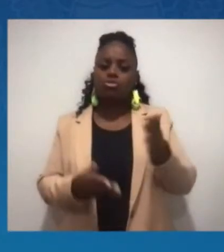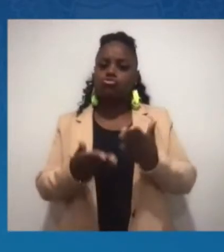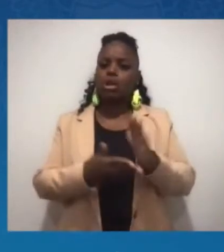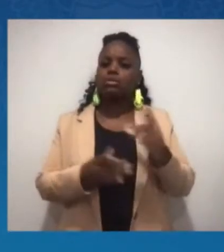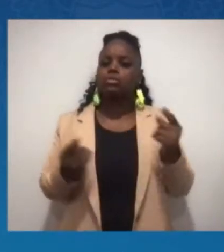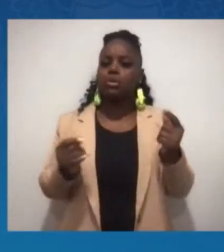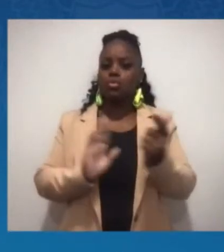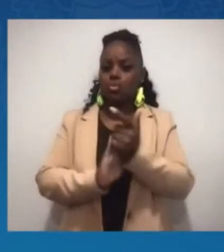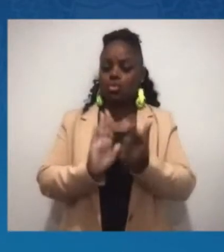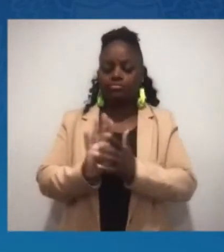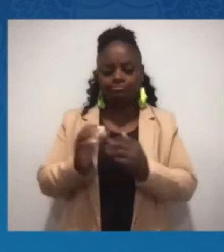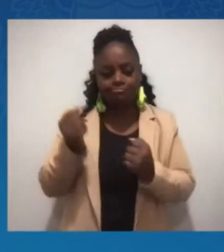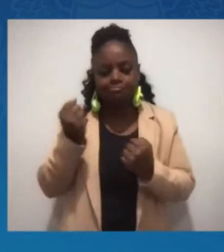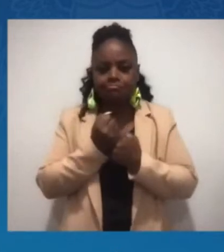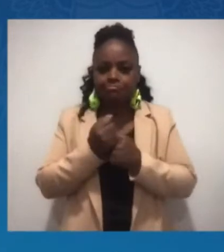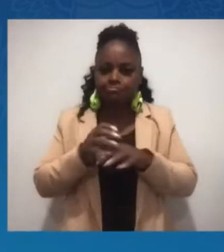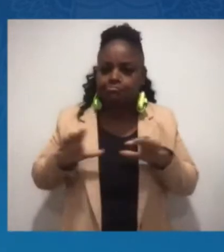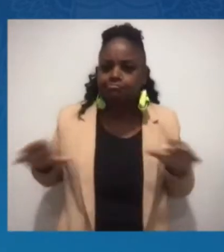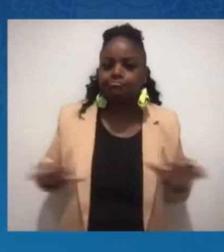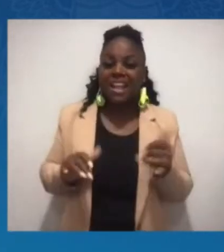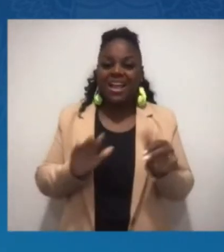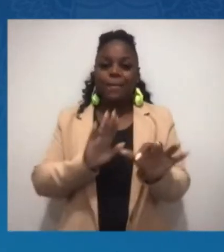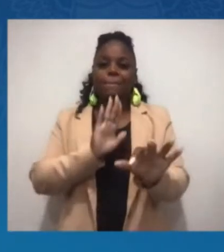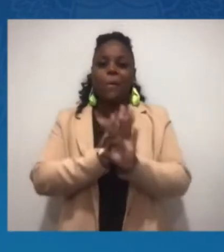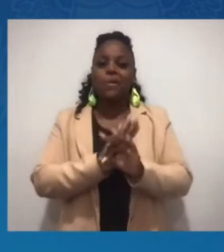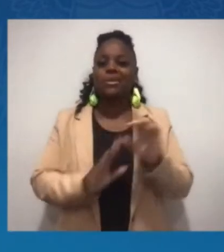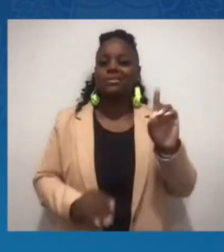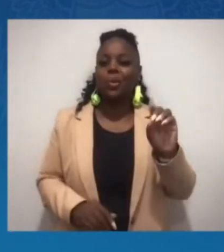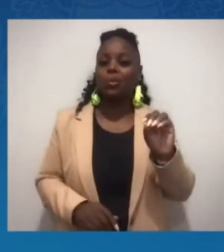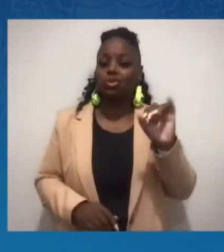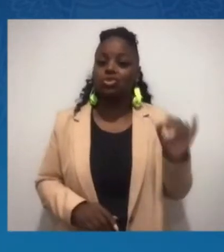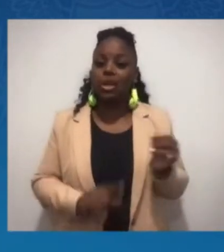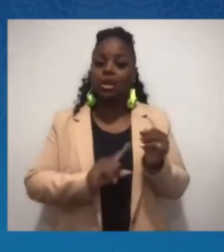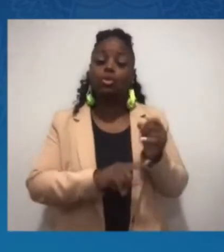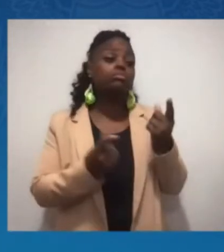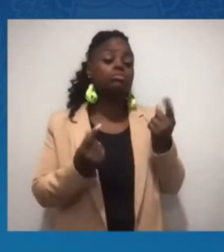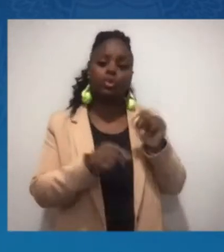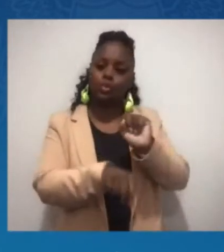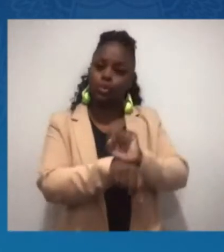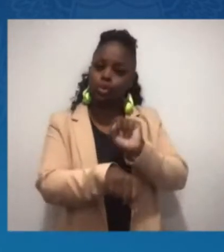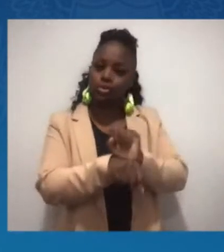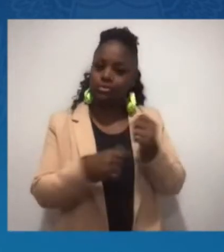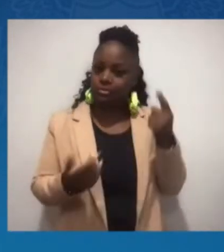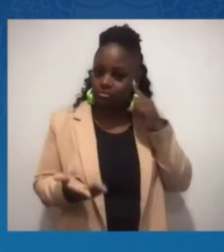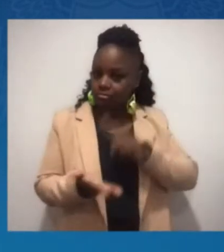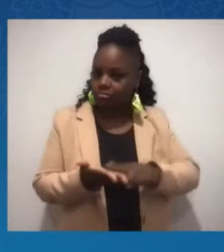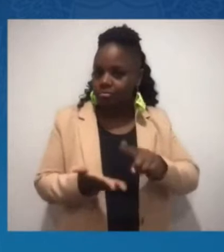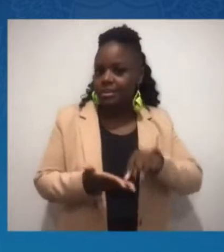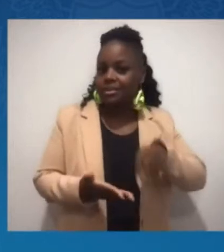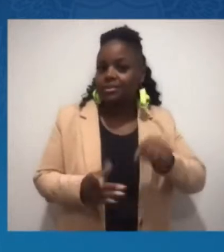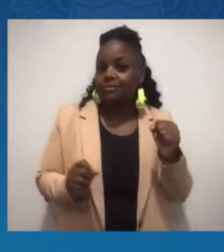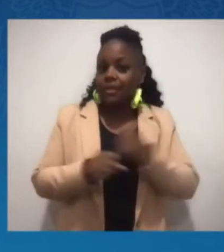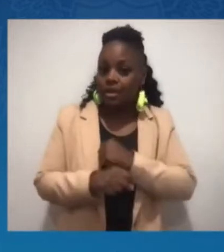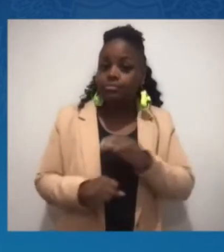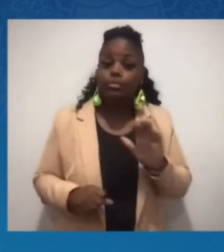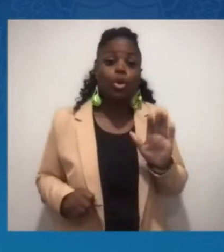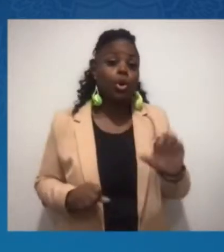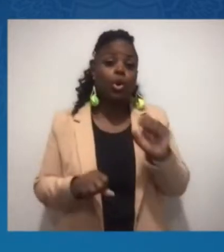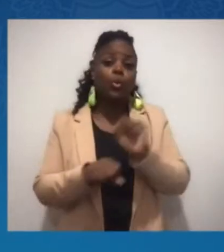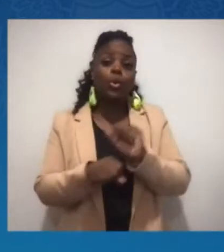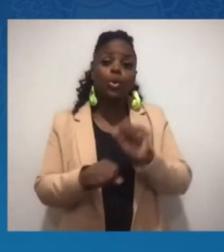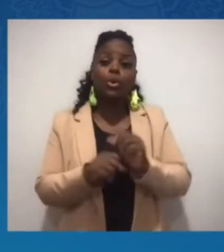up the Department of Justice's work in this regard. So that work is about collaborating where appropriate